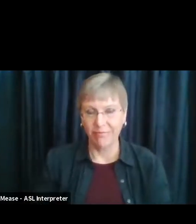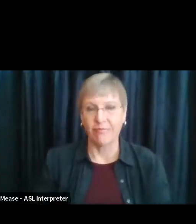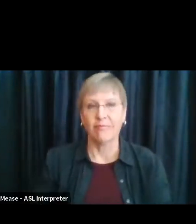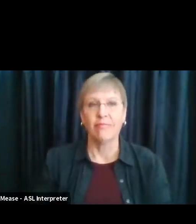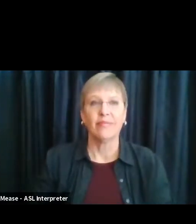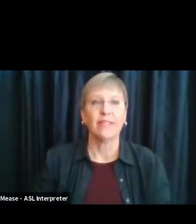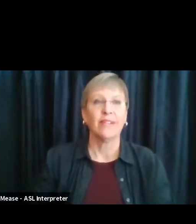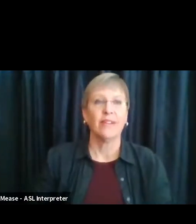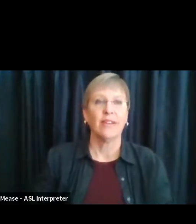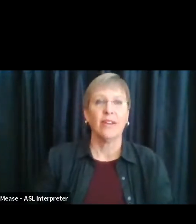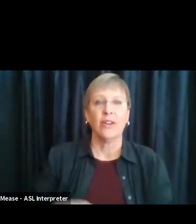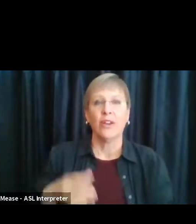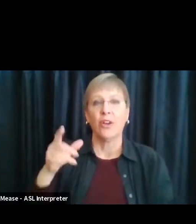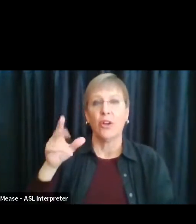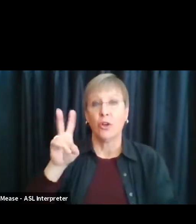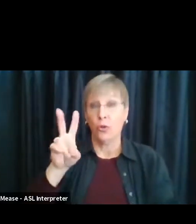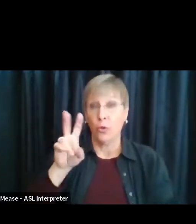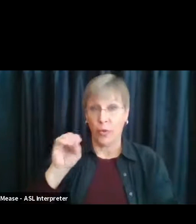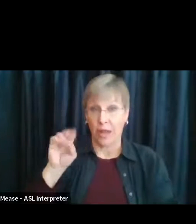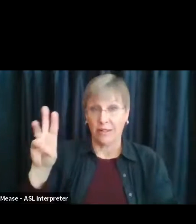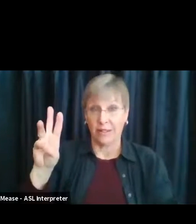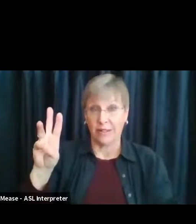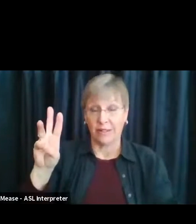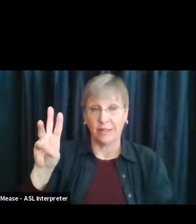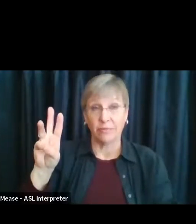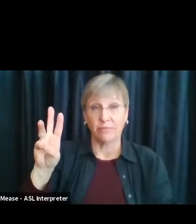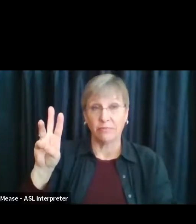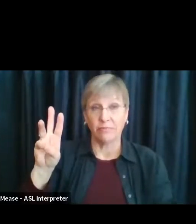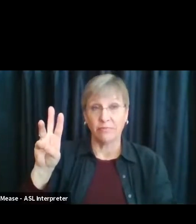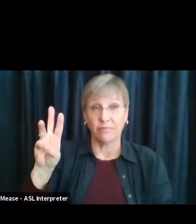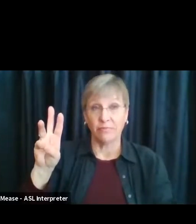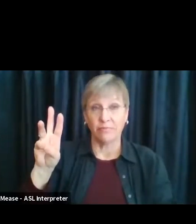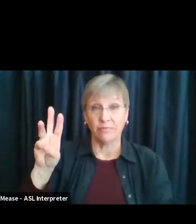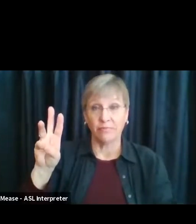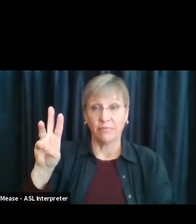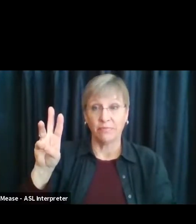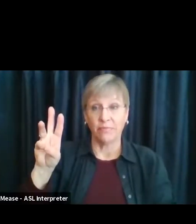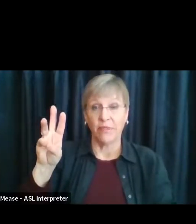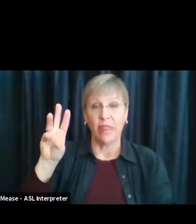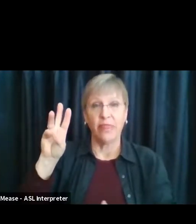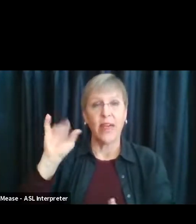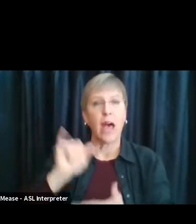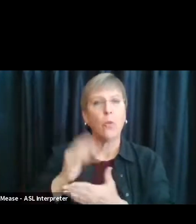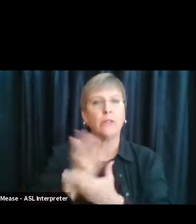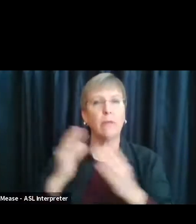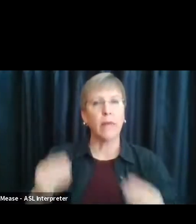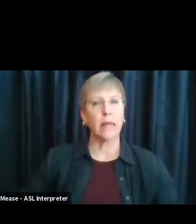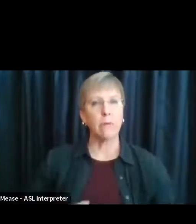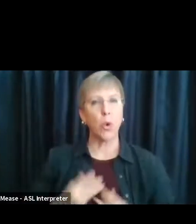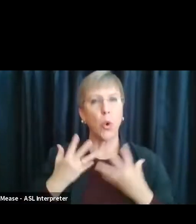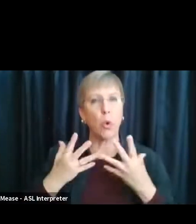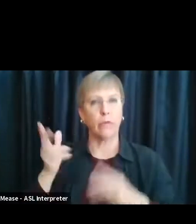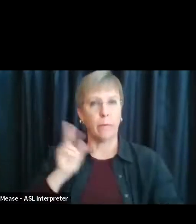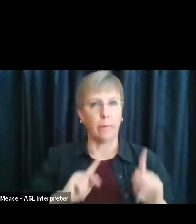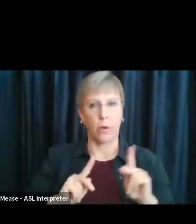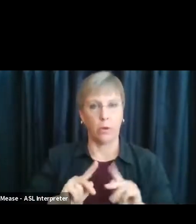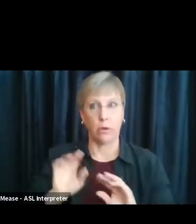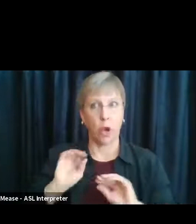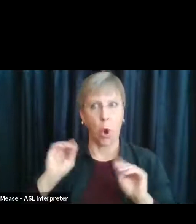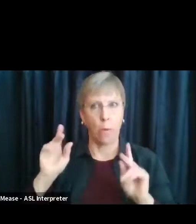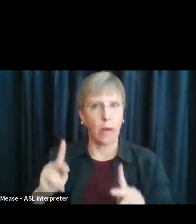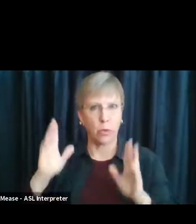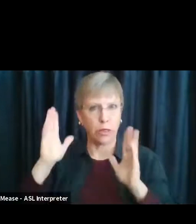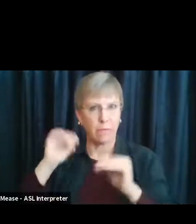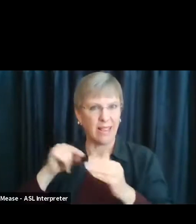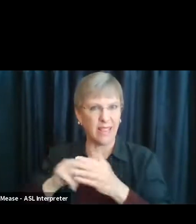So 2006 was something that moved people because nobody was expecting